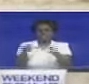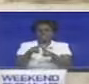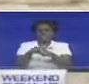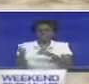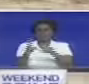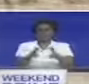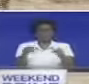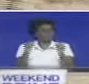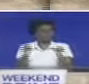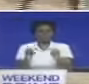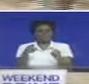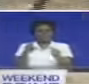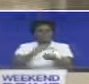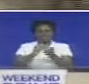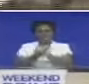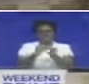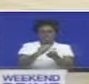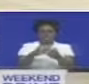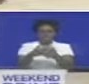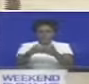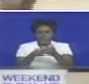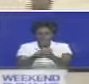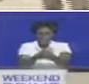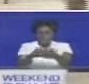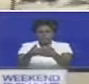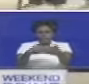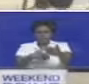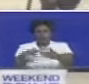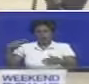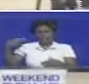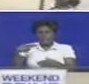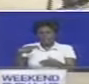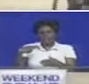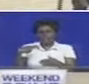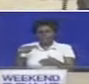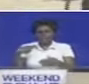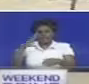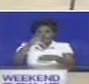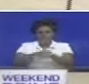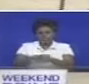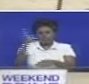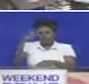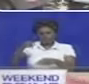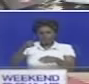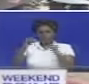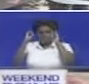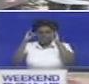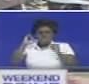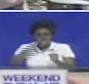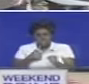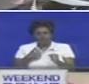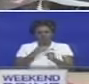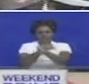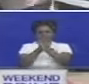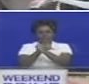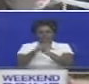the elite athletes kept exchanging leads before world indoor champion Helen O'Beery ran away from the pack to become the new defense cross-country champion